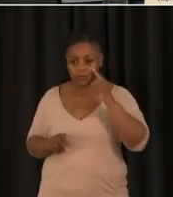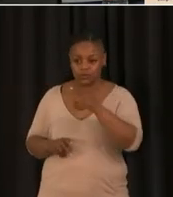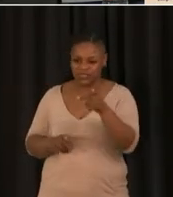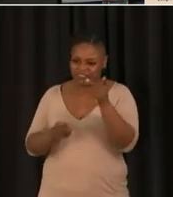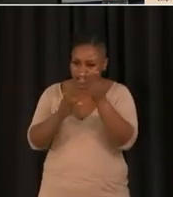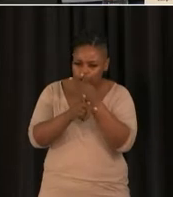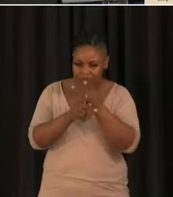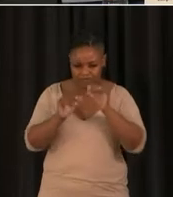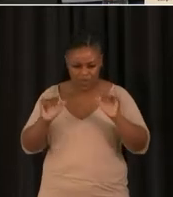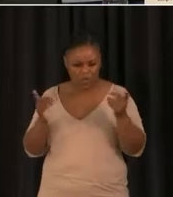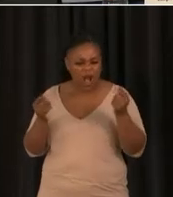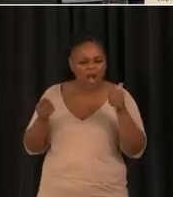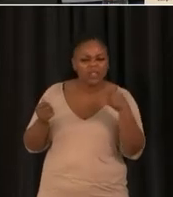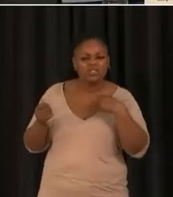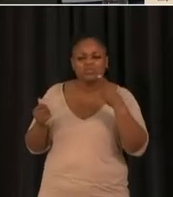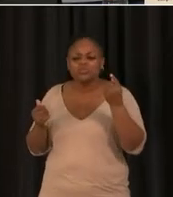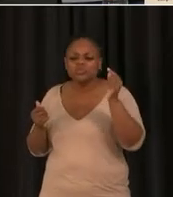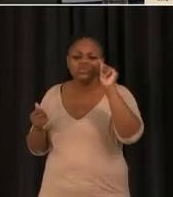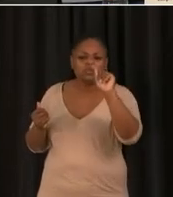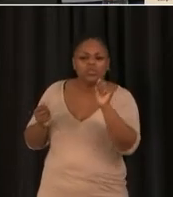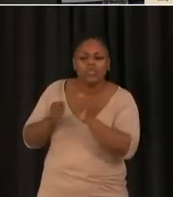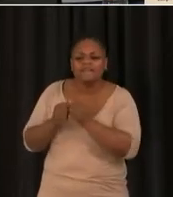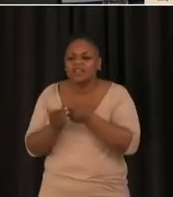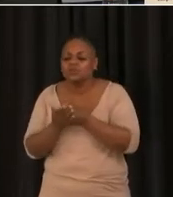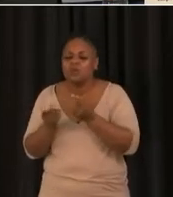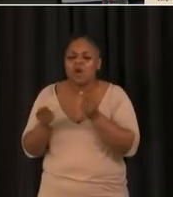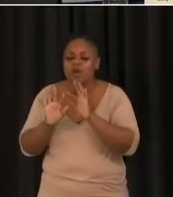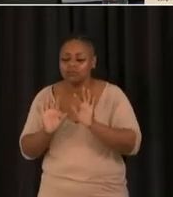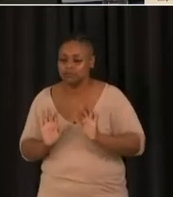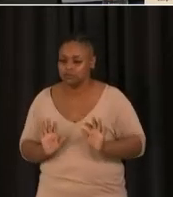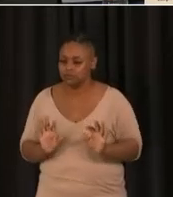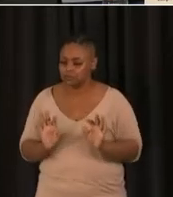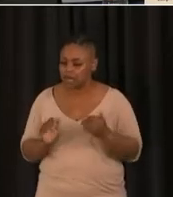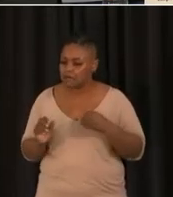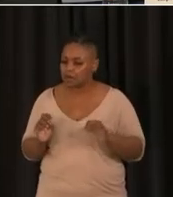their finances, manage their money, and connect them to resources.